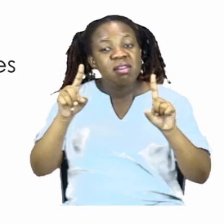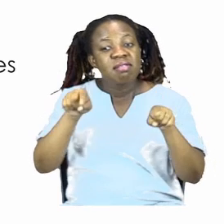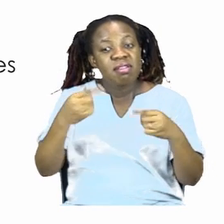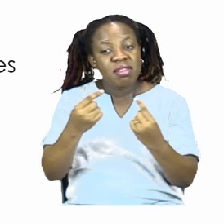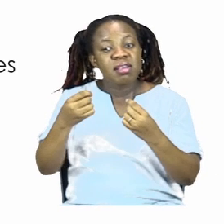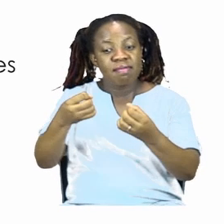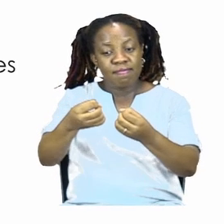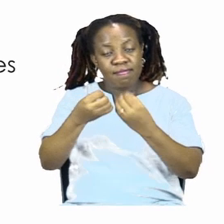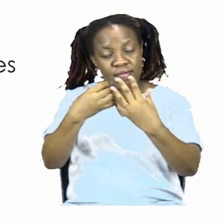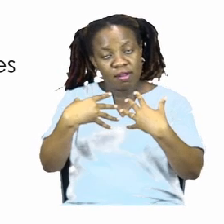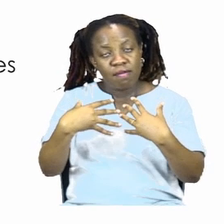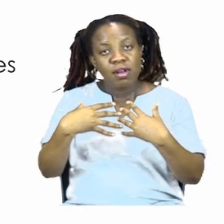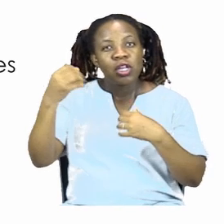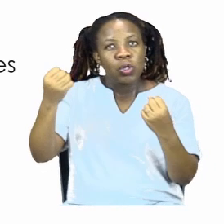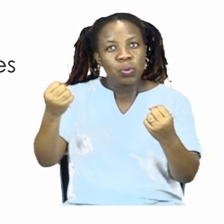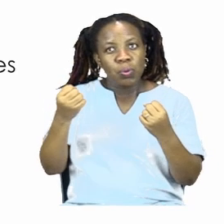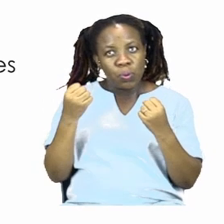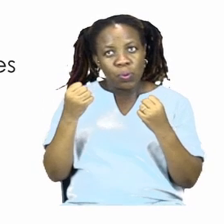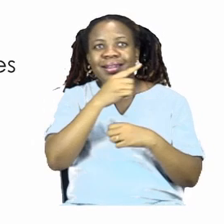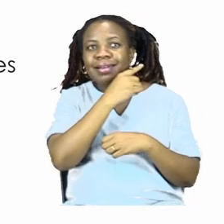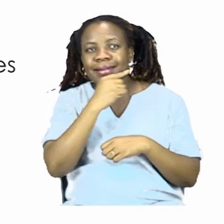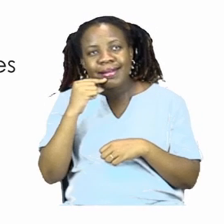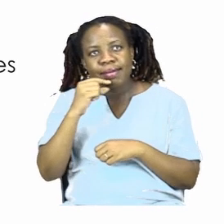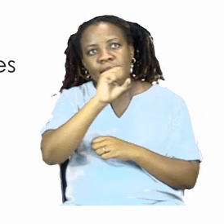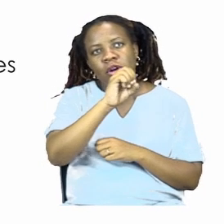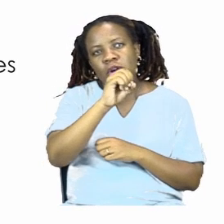we call this energy solar